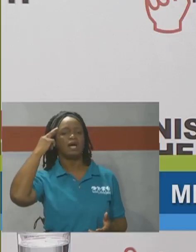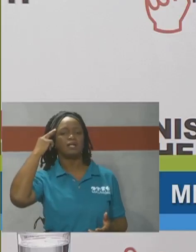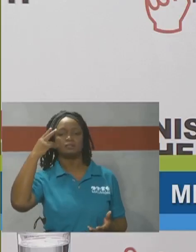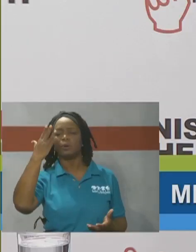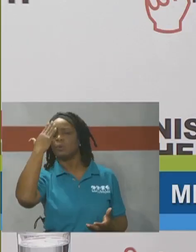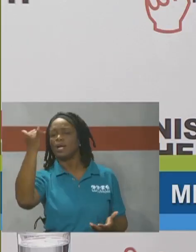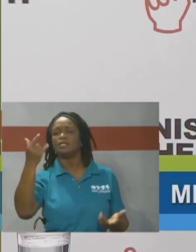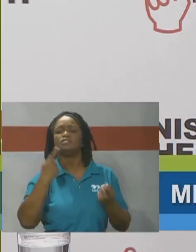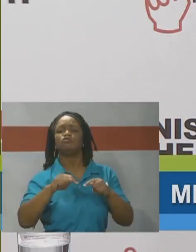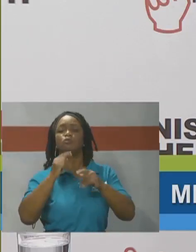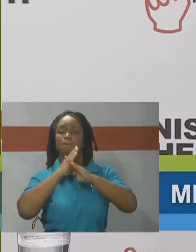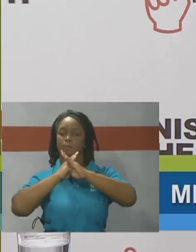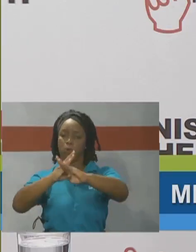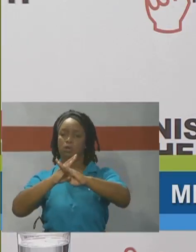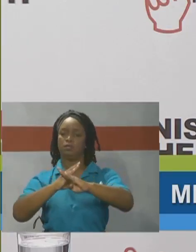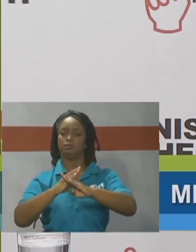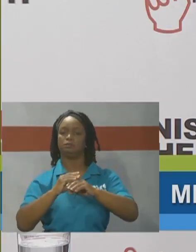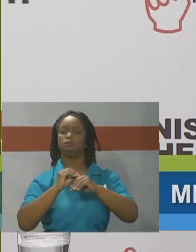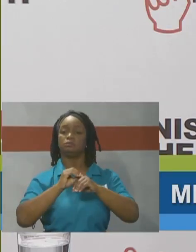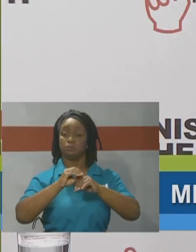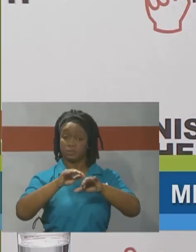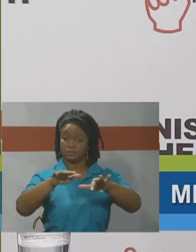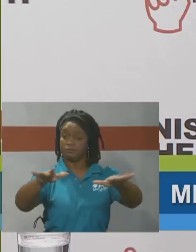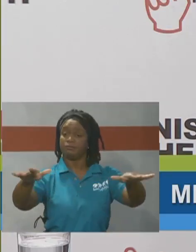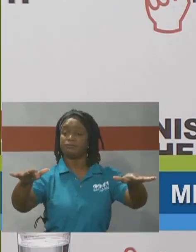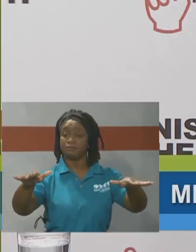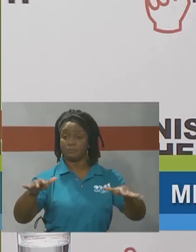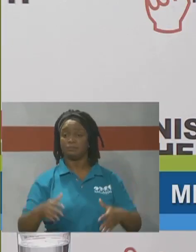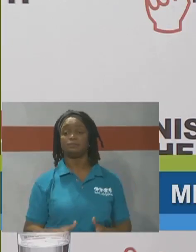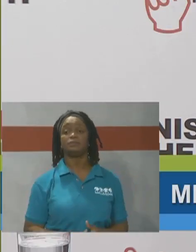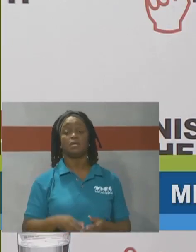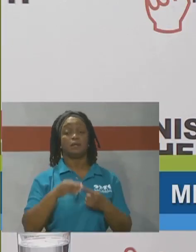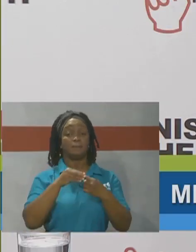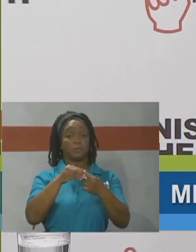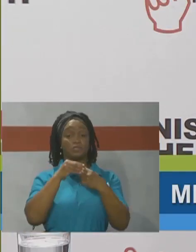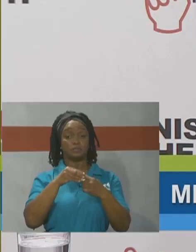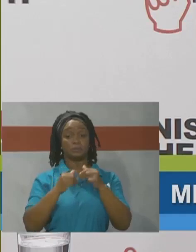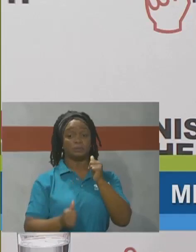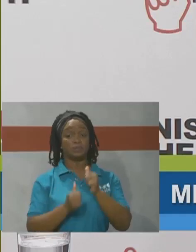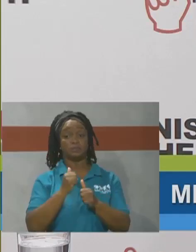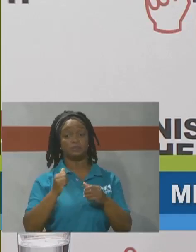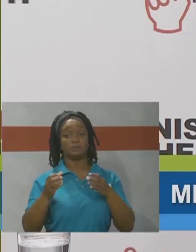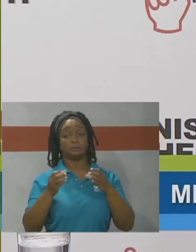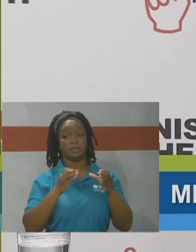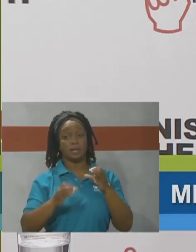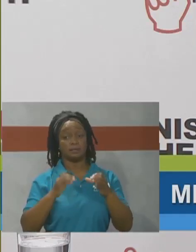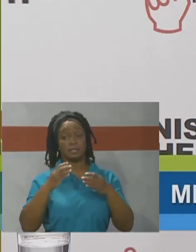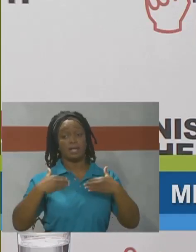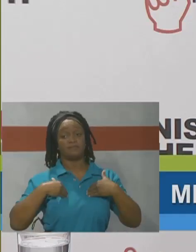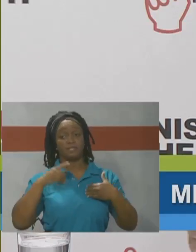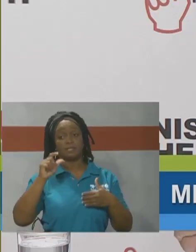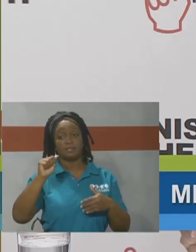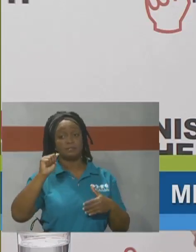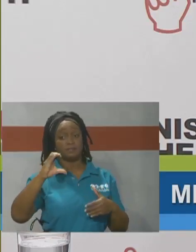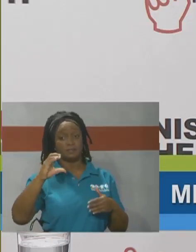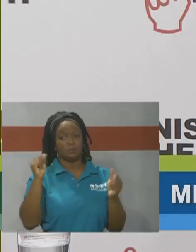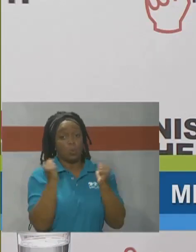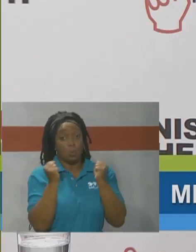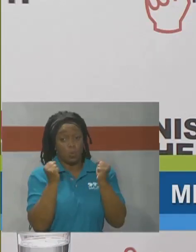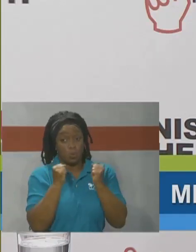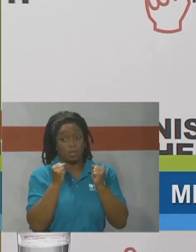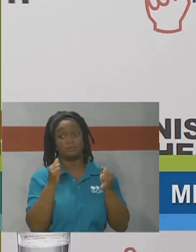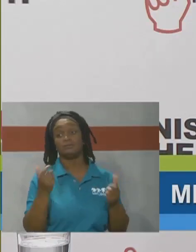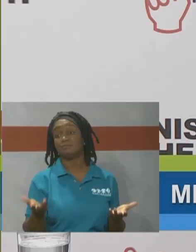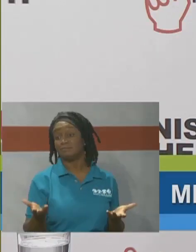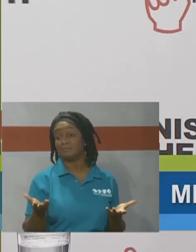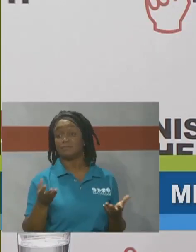spread, containing the virus, especially as most vehicles are air conditioned and you are in close